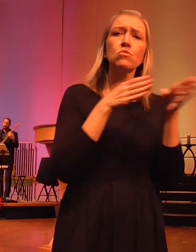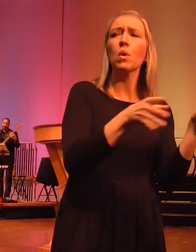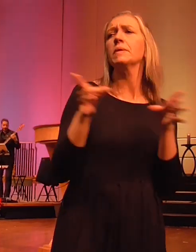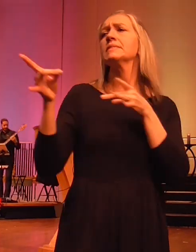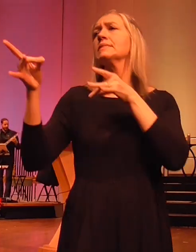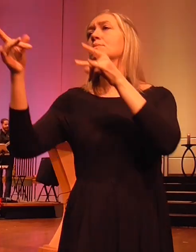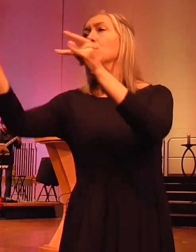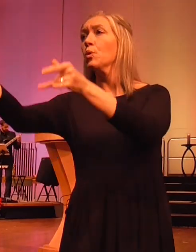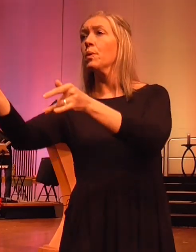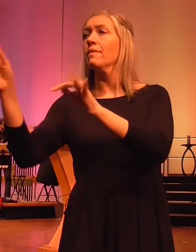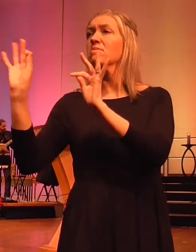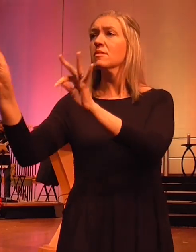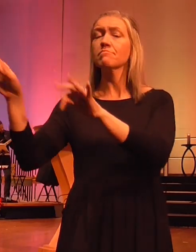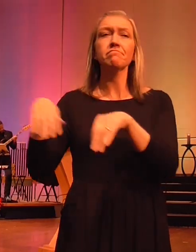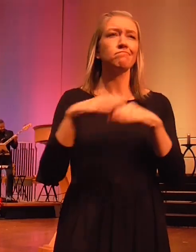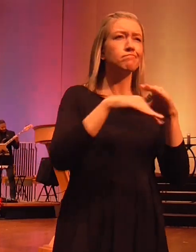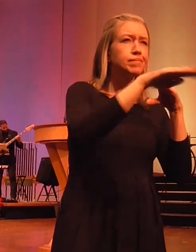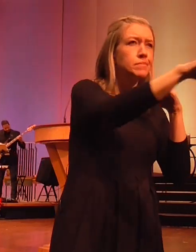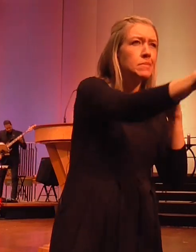road that you follow.